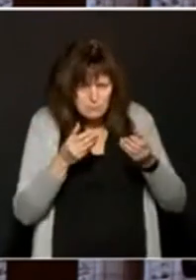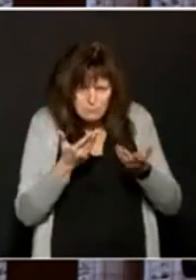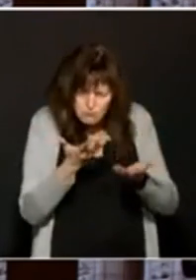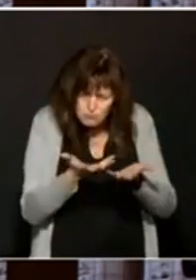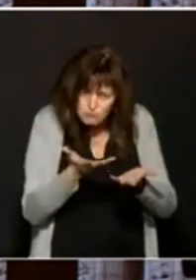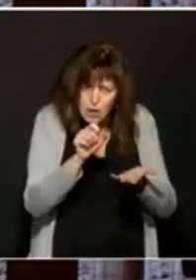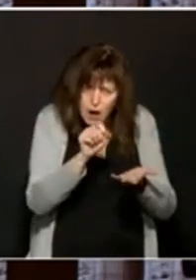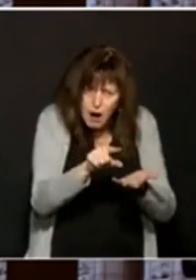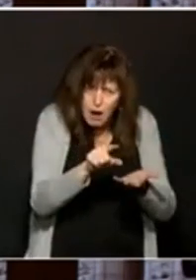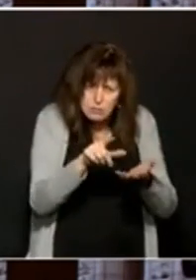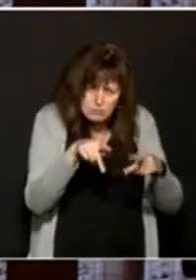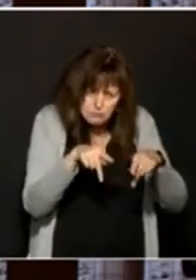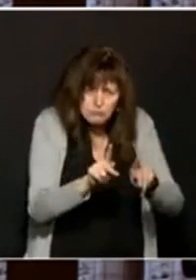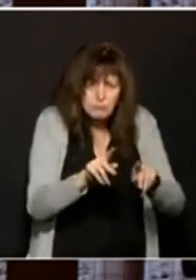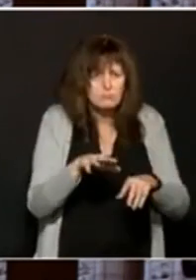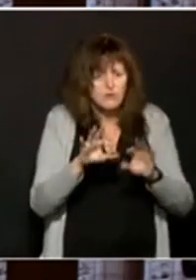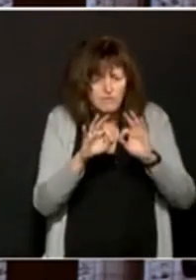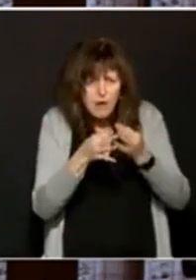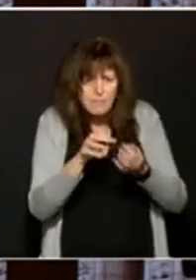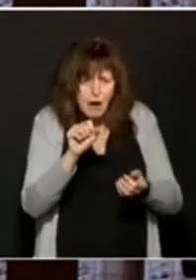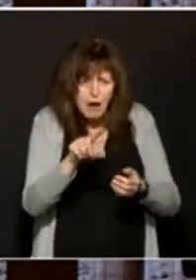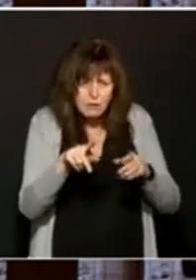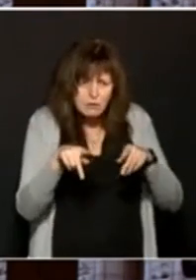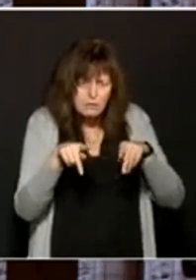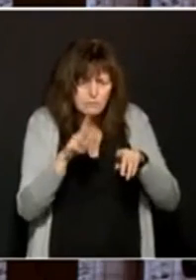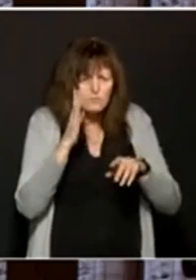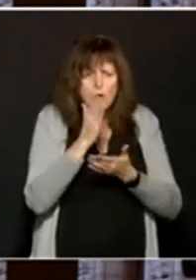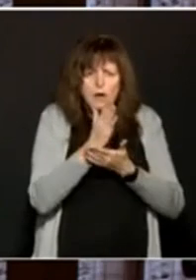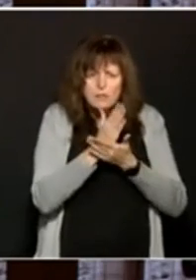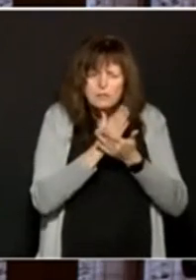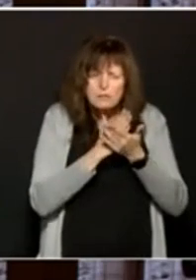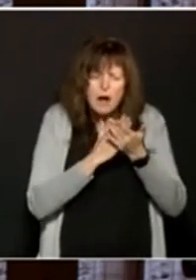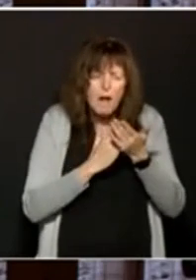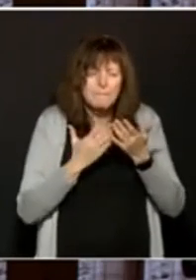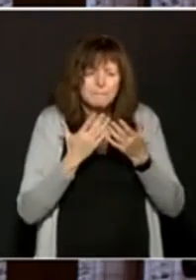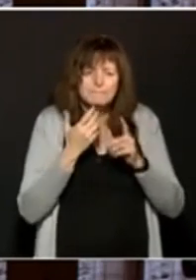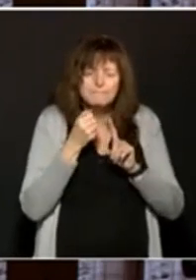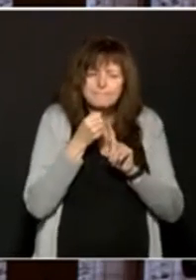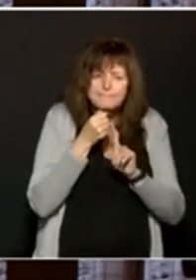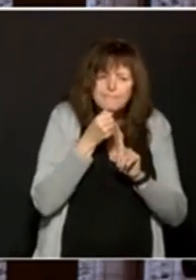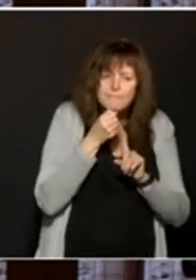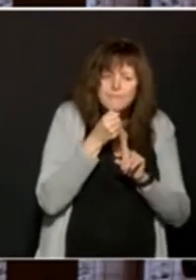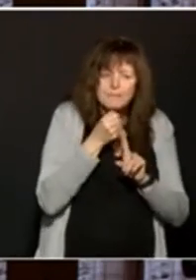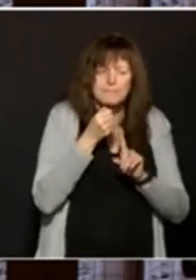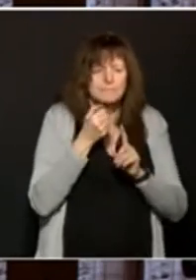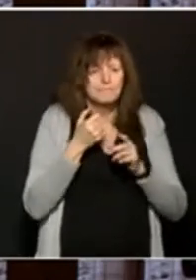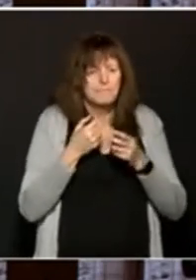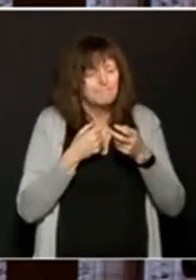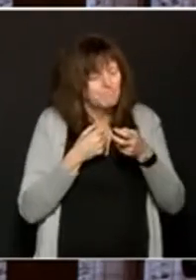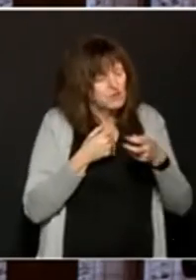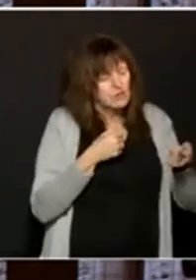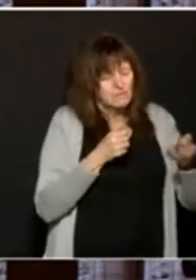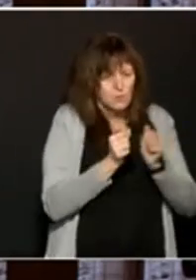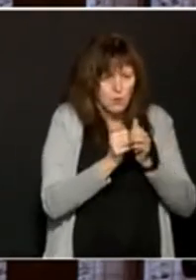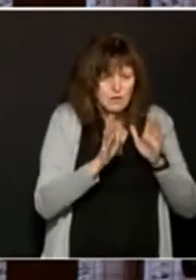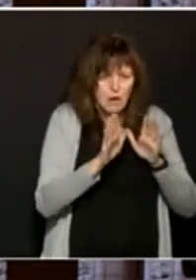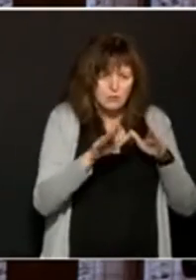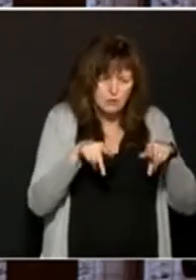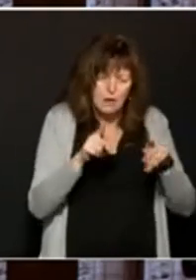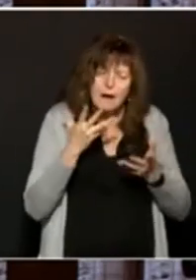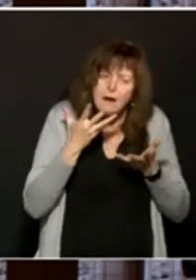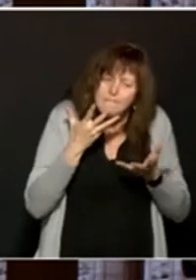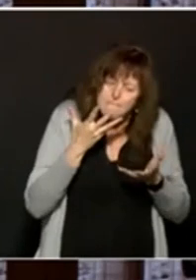be extremely rare, where a transfer might need to be made without the patient's consent. But what is really important is that the